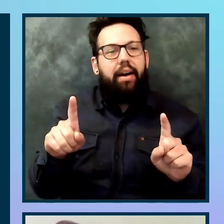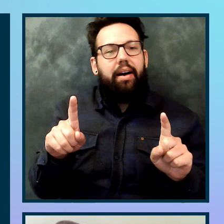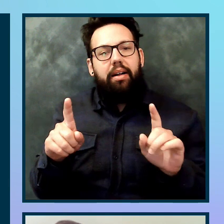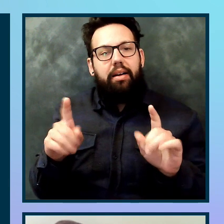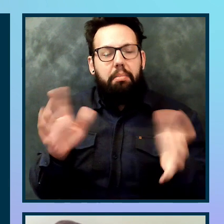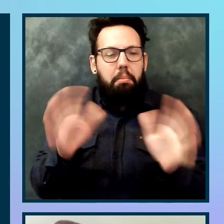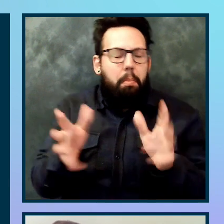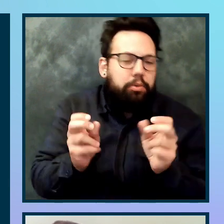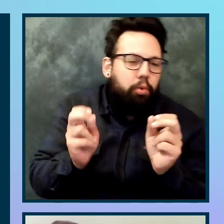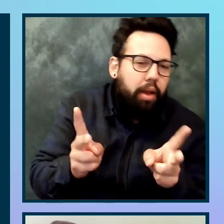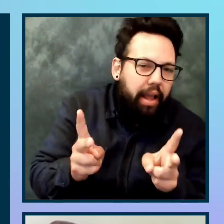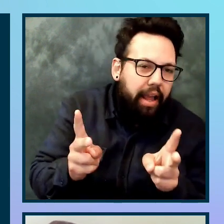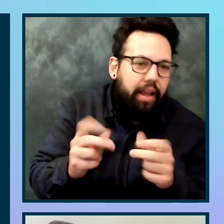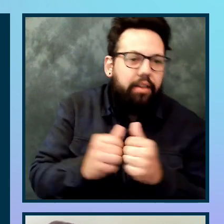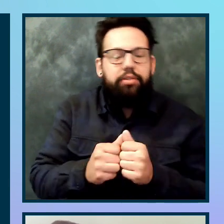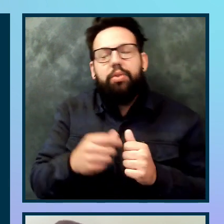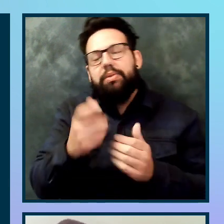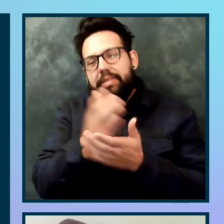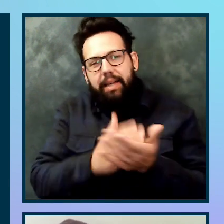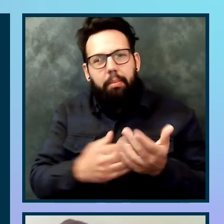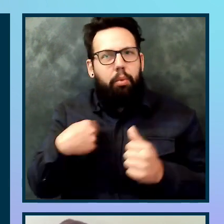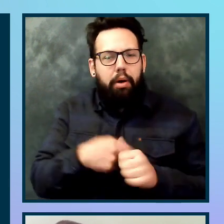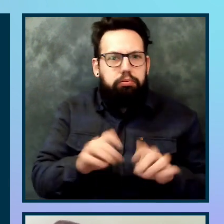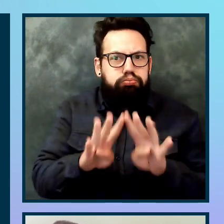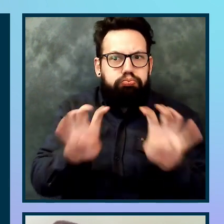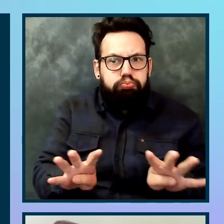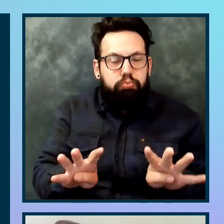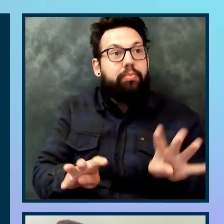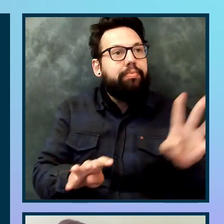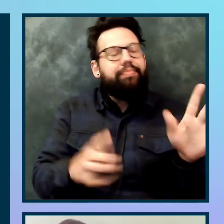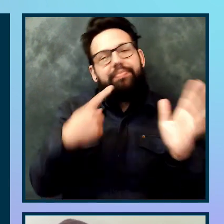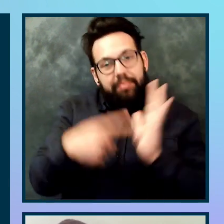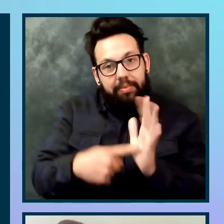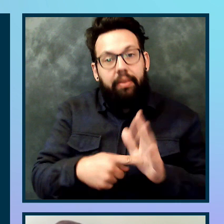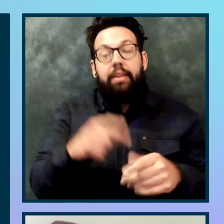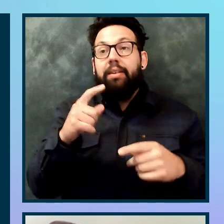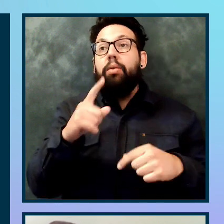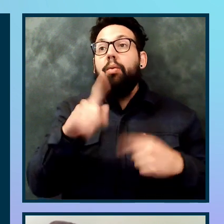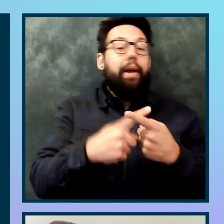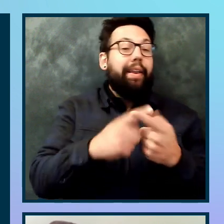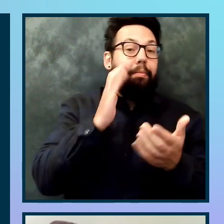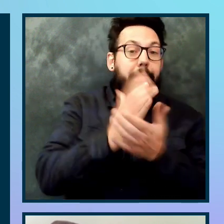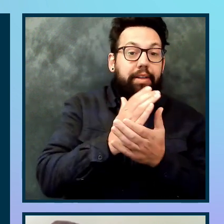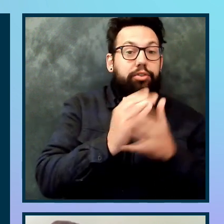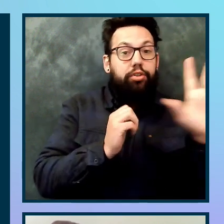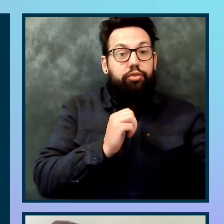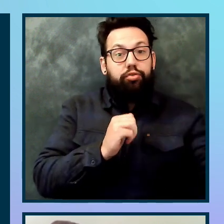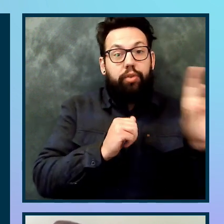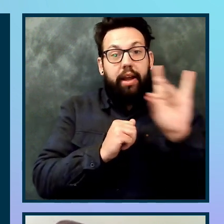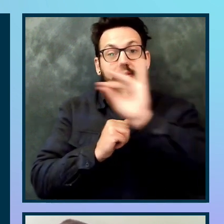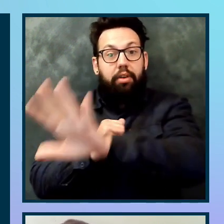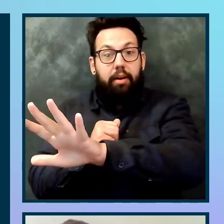So how far did the upload get, and what happens if it fails? What about the error states? We need to communicate those to our screen readers and help